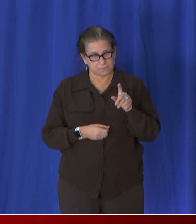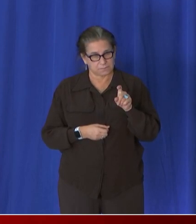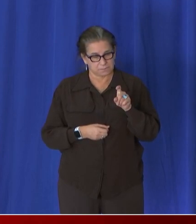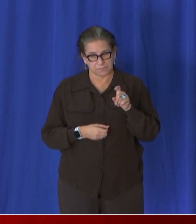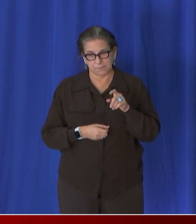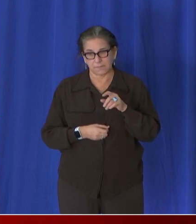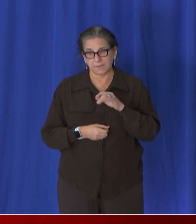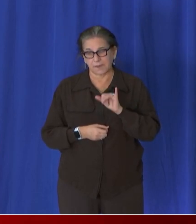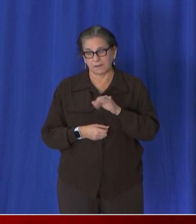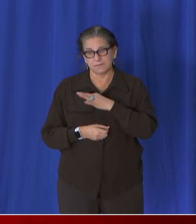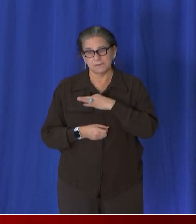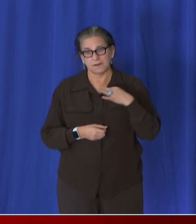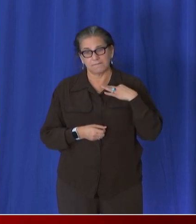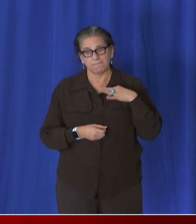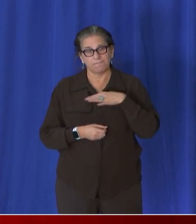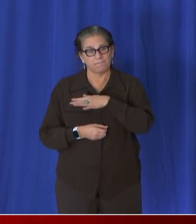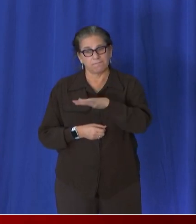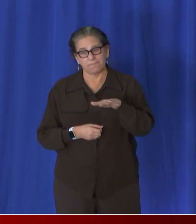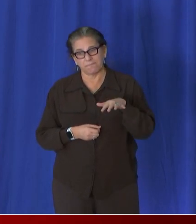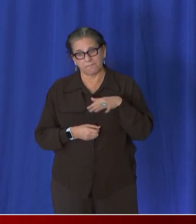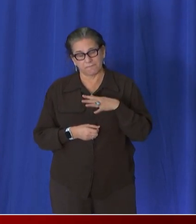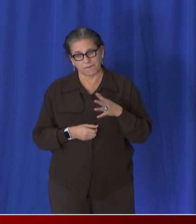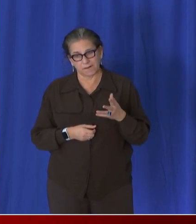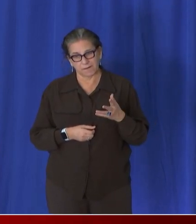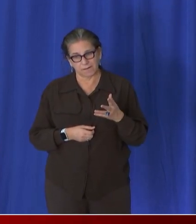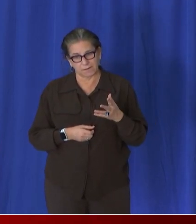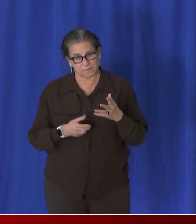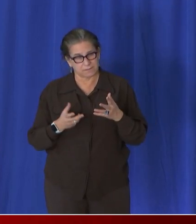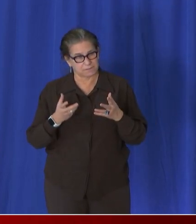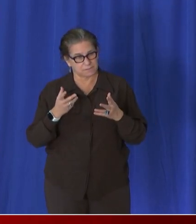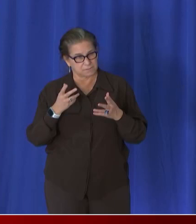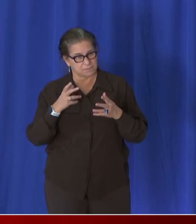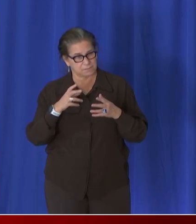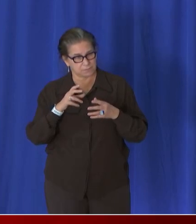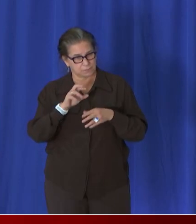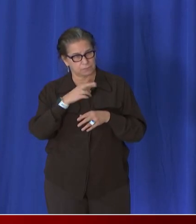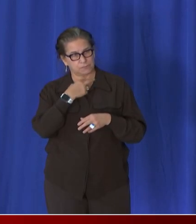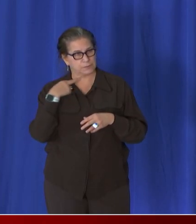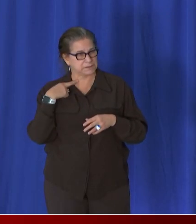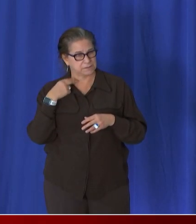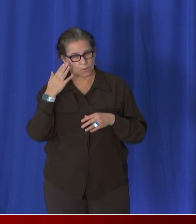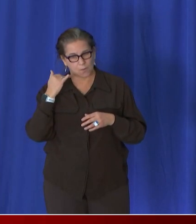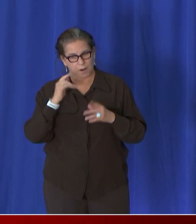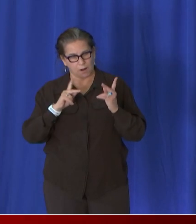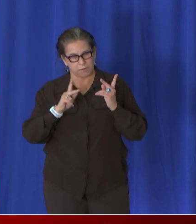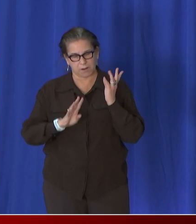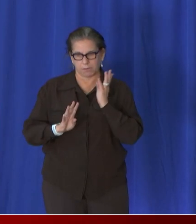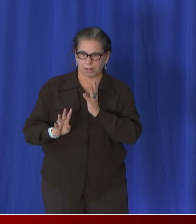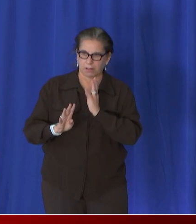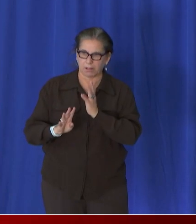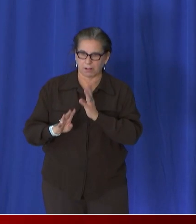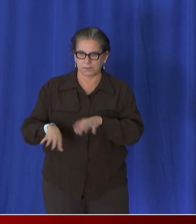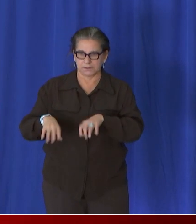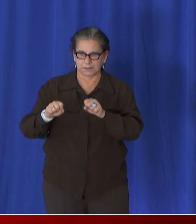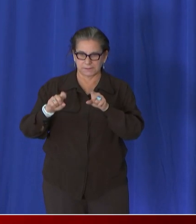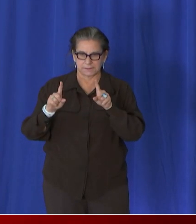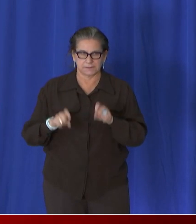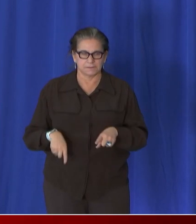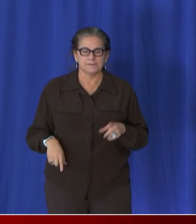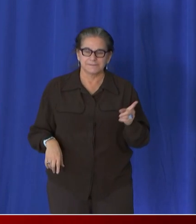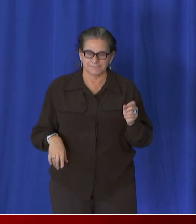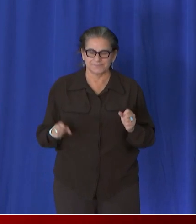handling crowds of people? Yes, we are. We're looking at some crowd control support for the